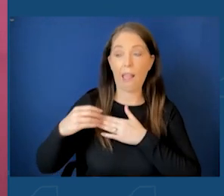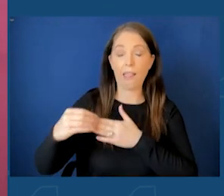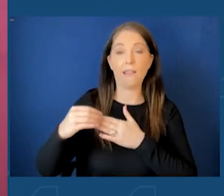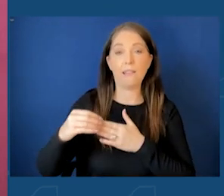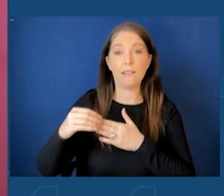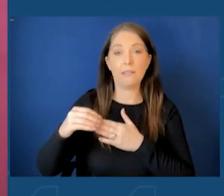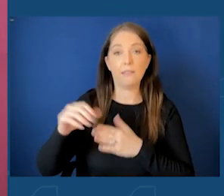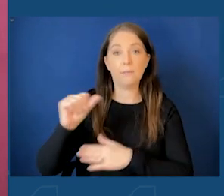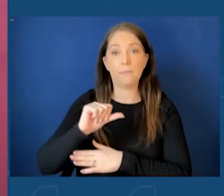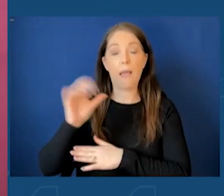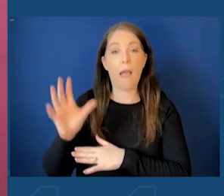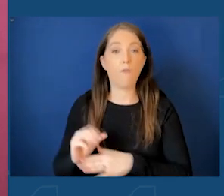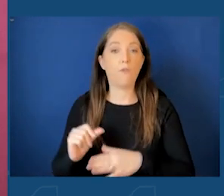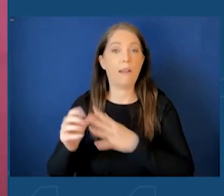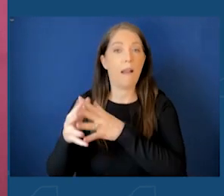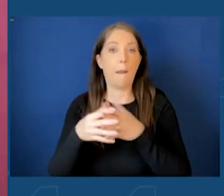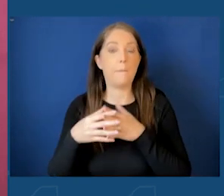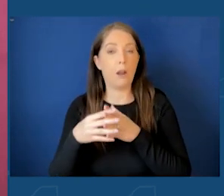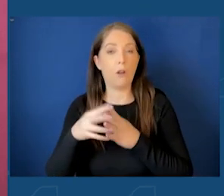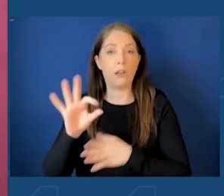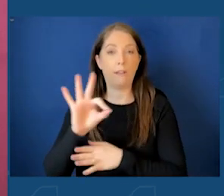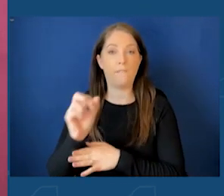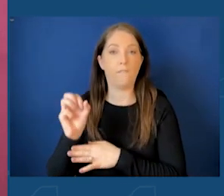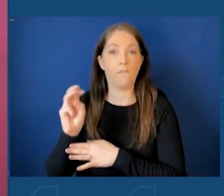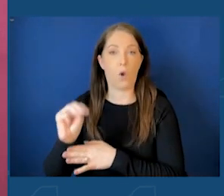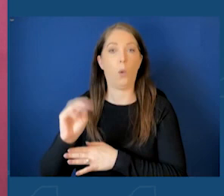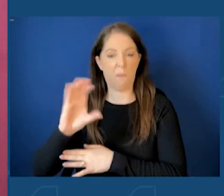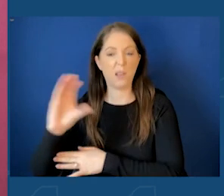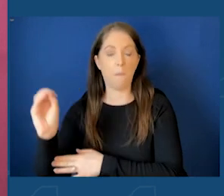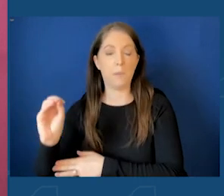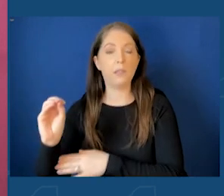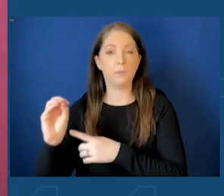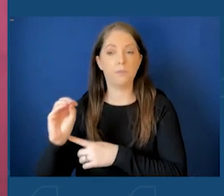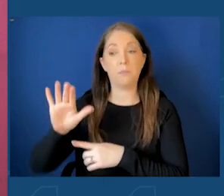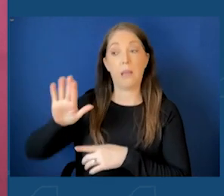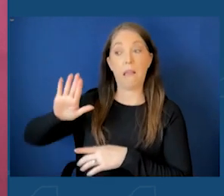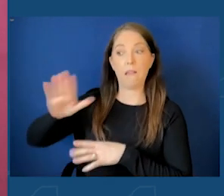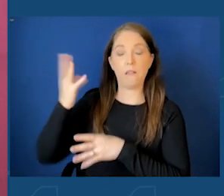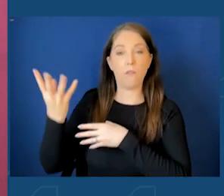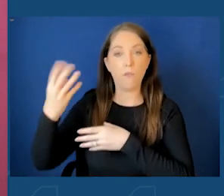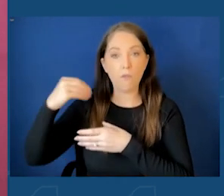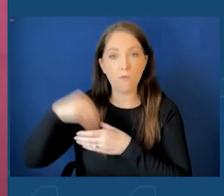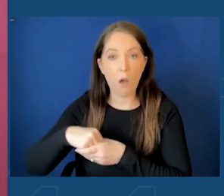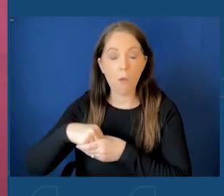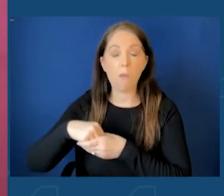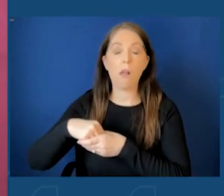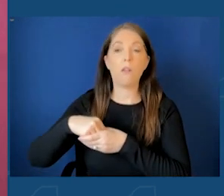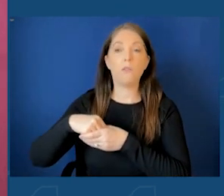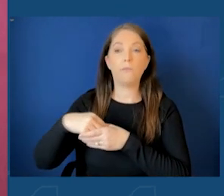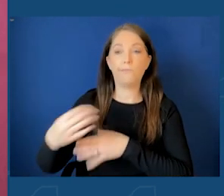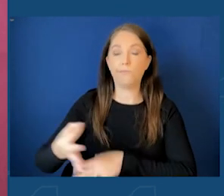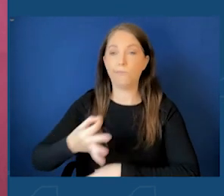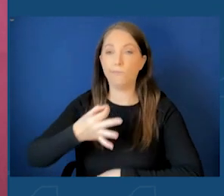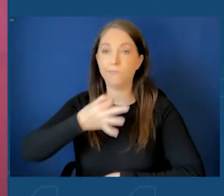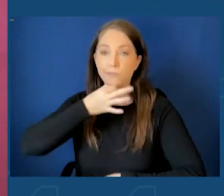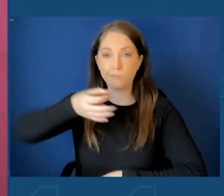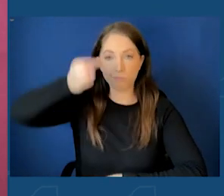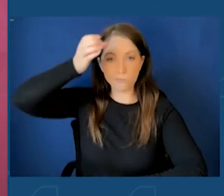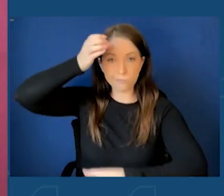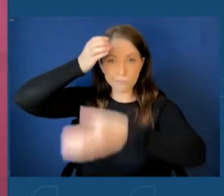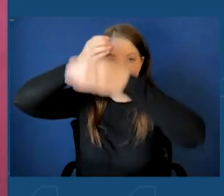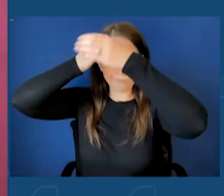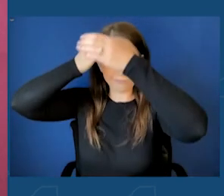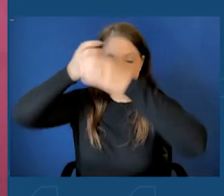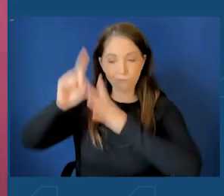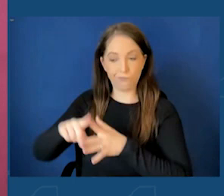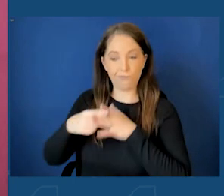firm. And his involvement, participation, and expertise from the very beginning has been